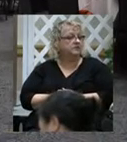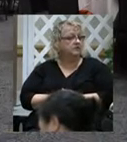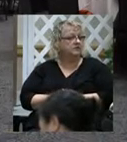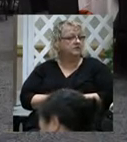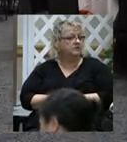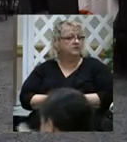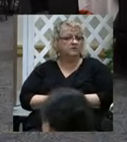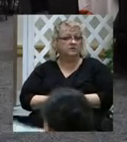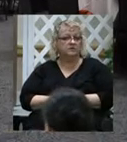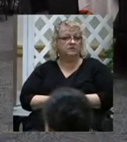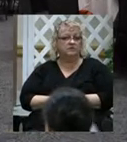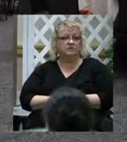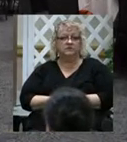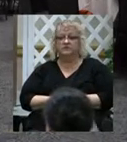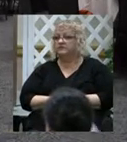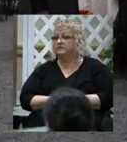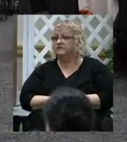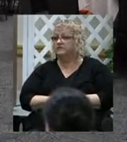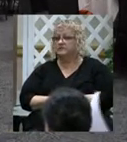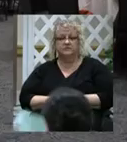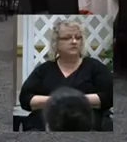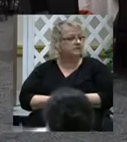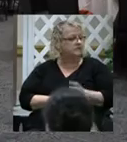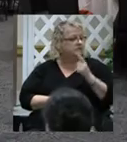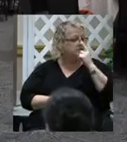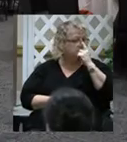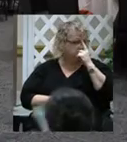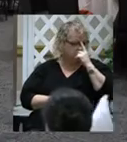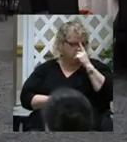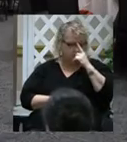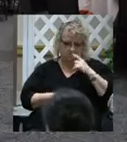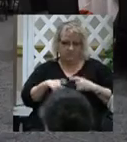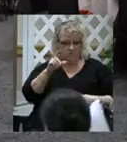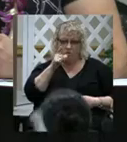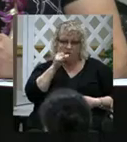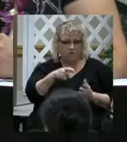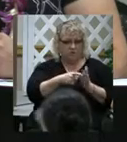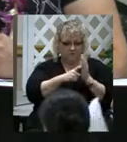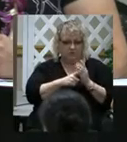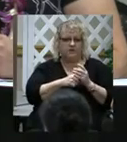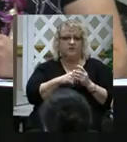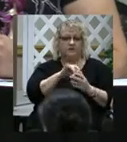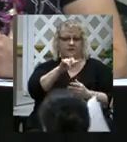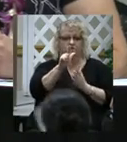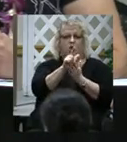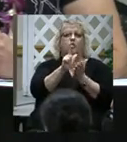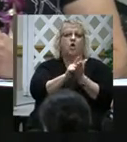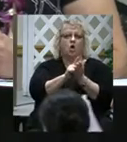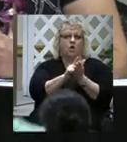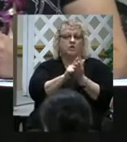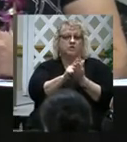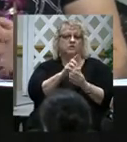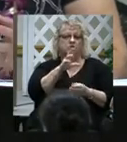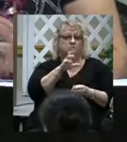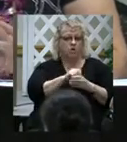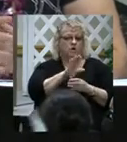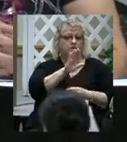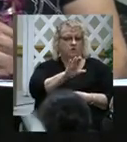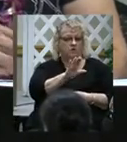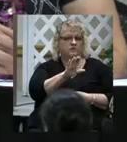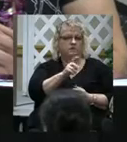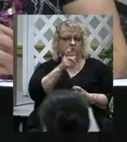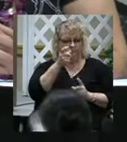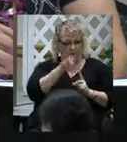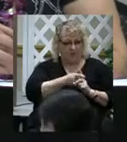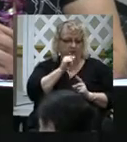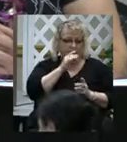You killed it. No, no, they don't need to demand because this is the law. It's automatic.